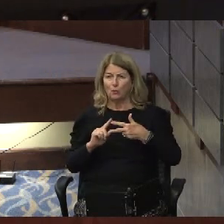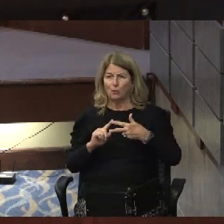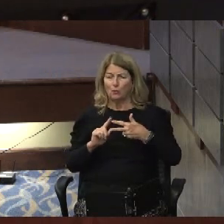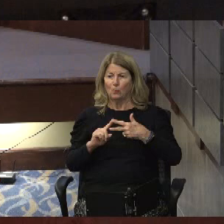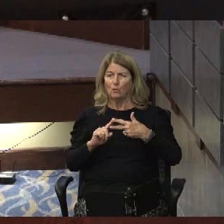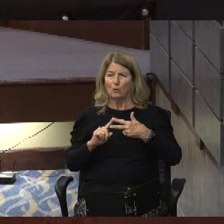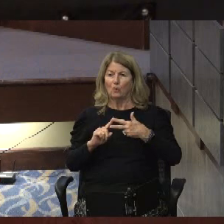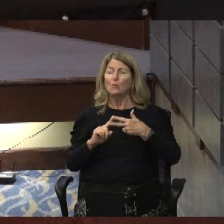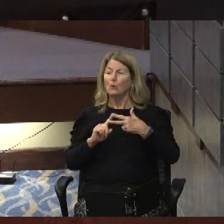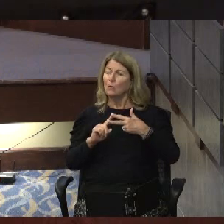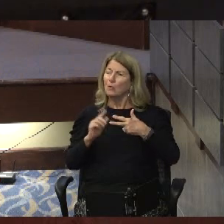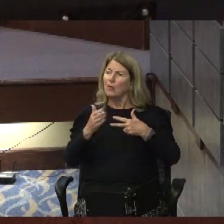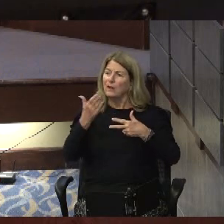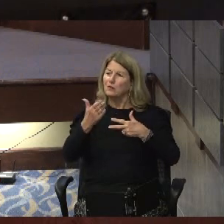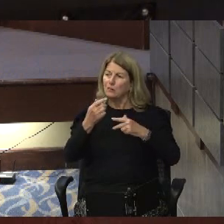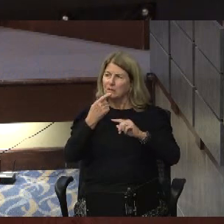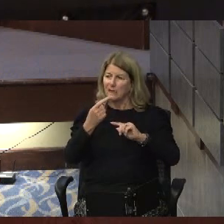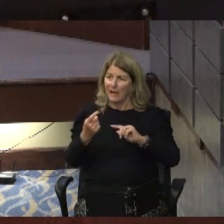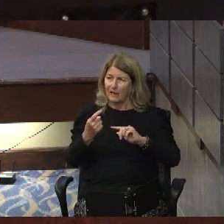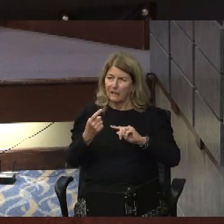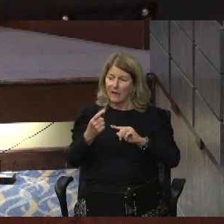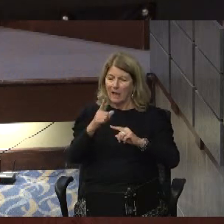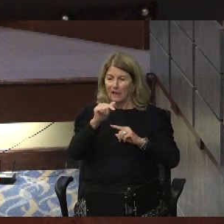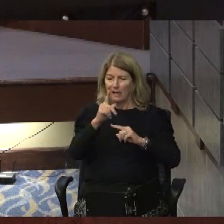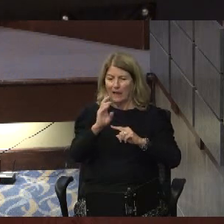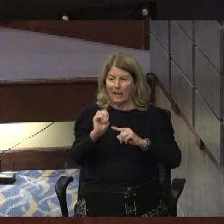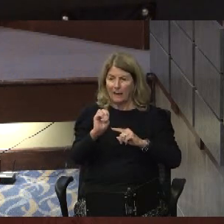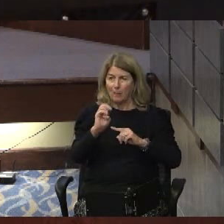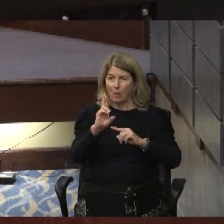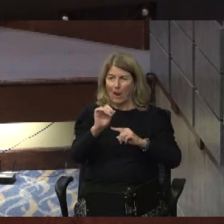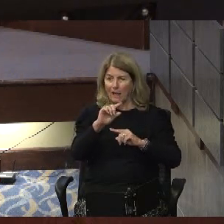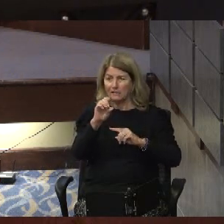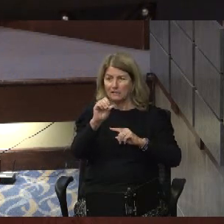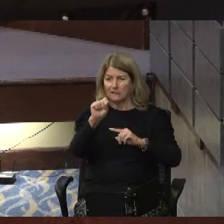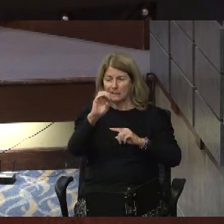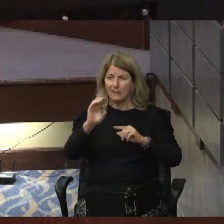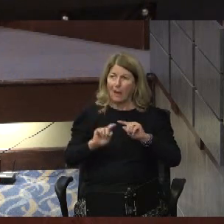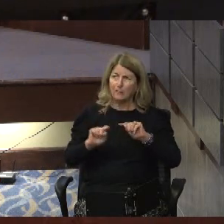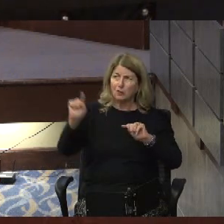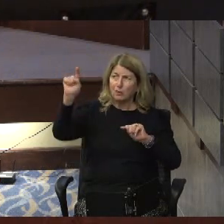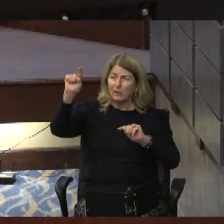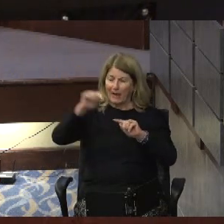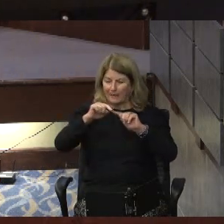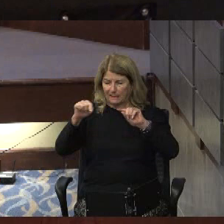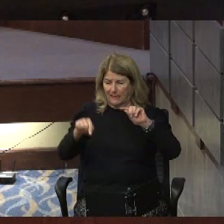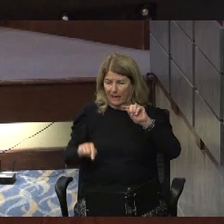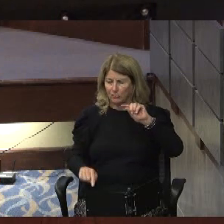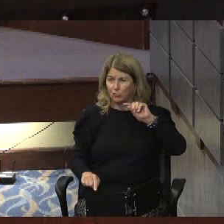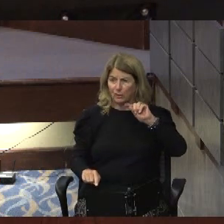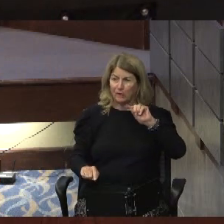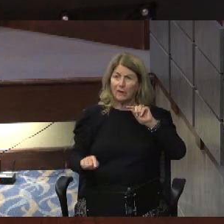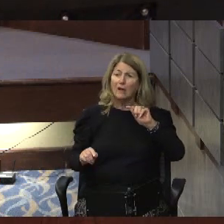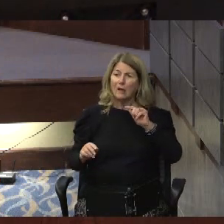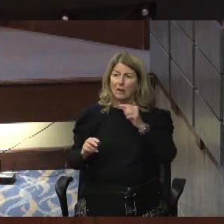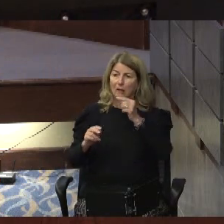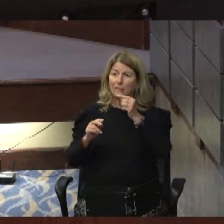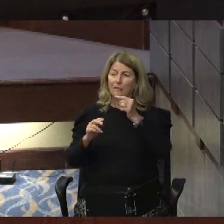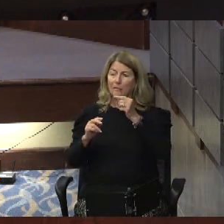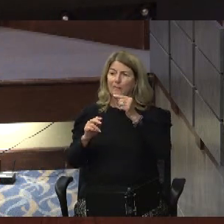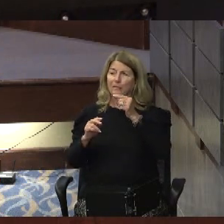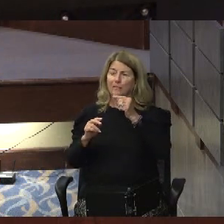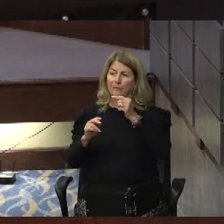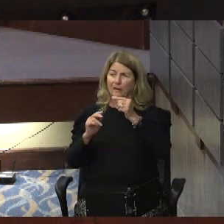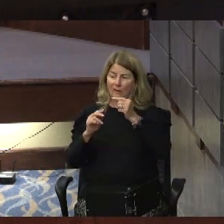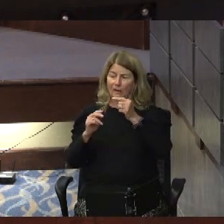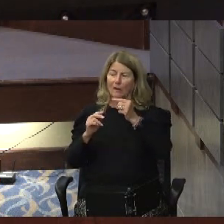initiatives you pointed out with the Lake Brazos upstream and Lake Brazos kind of downstream, I'll say, or near stream, on what we